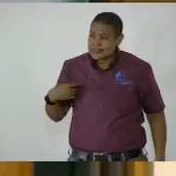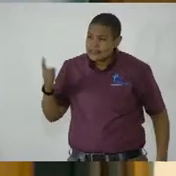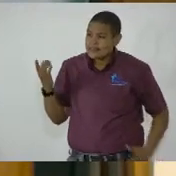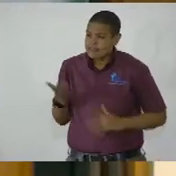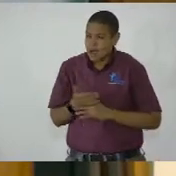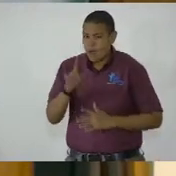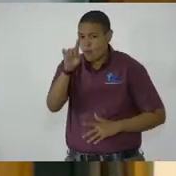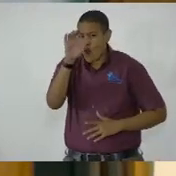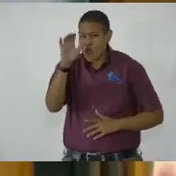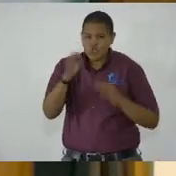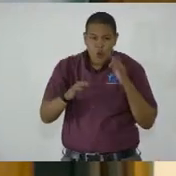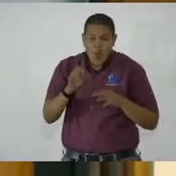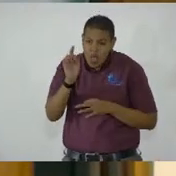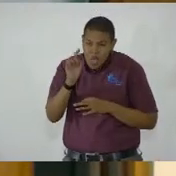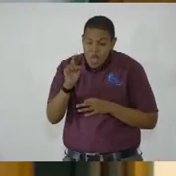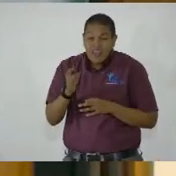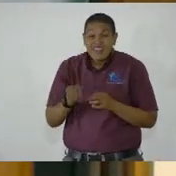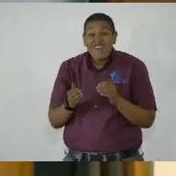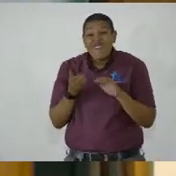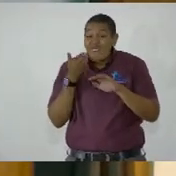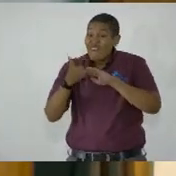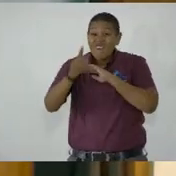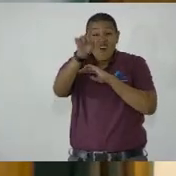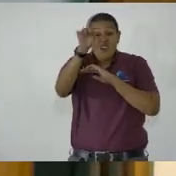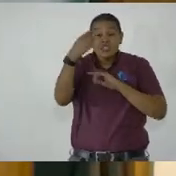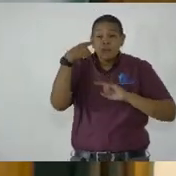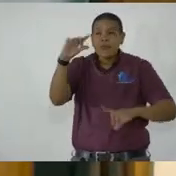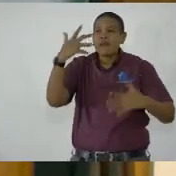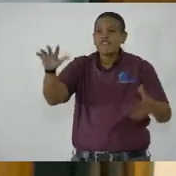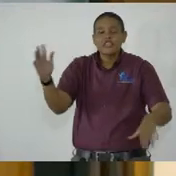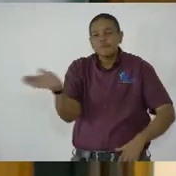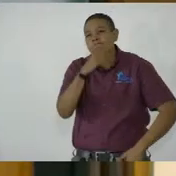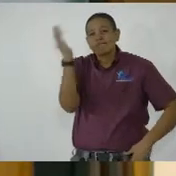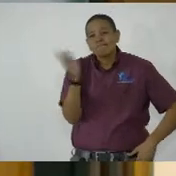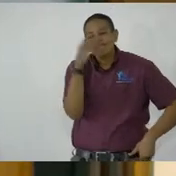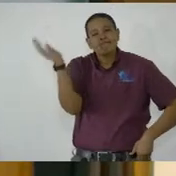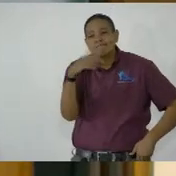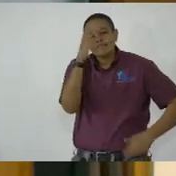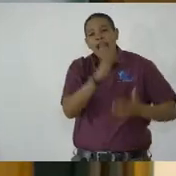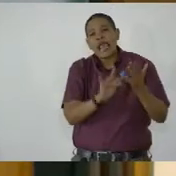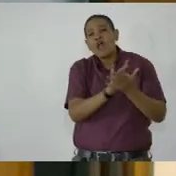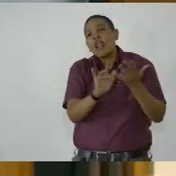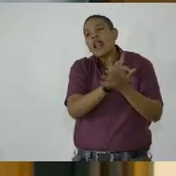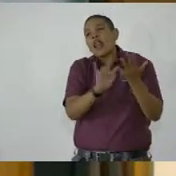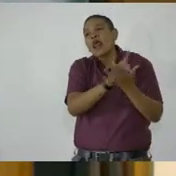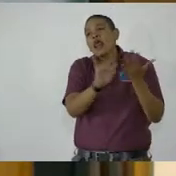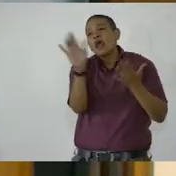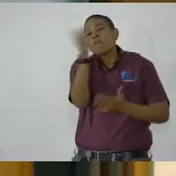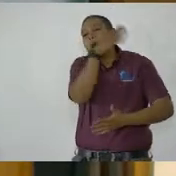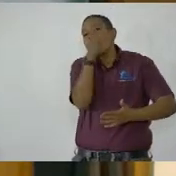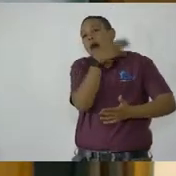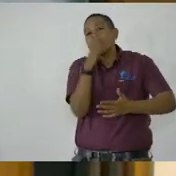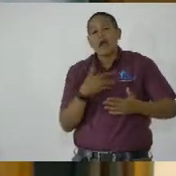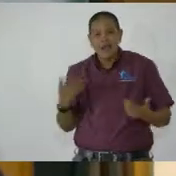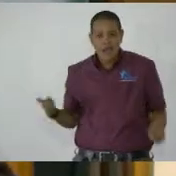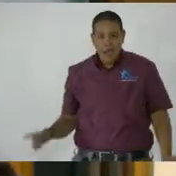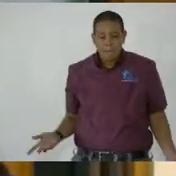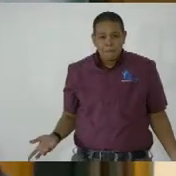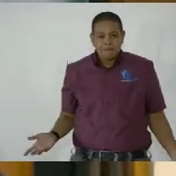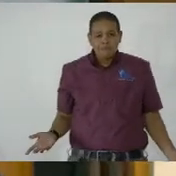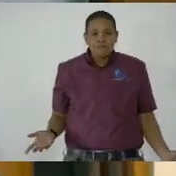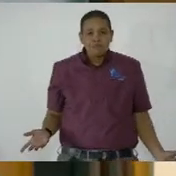that actually are filed, more than 100 cases are actually cleared up, in other words, completed.